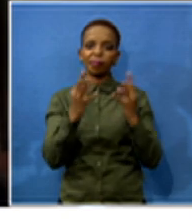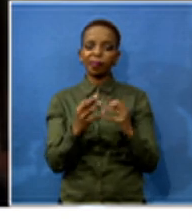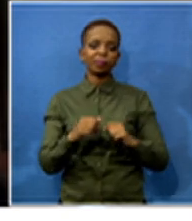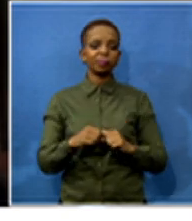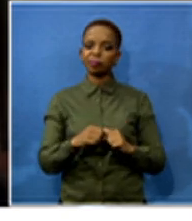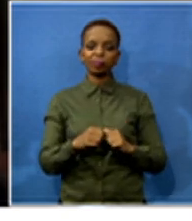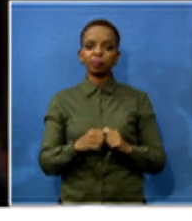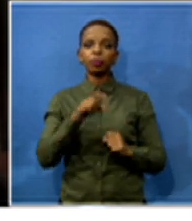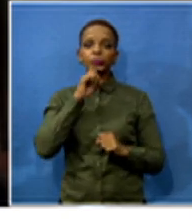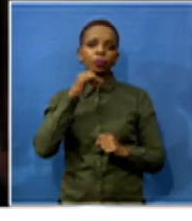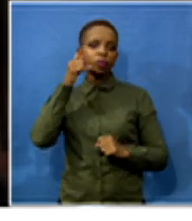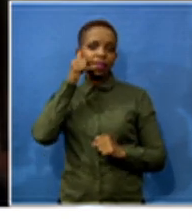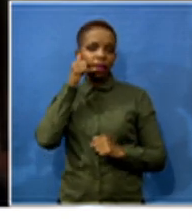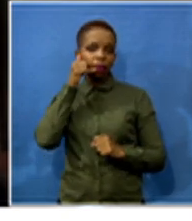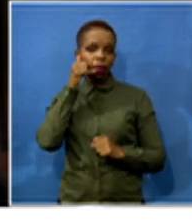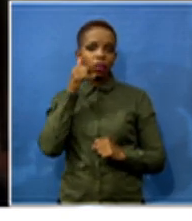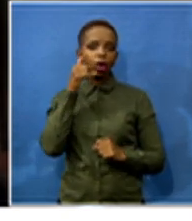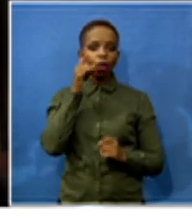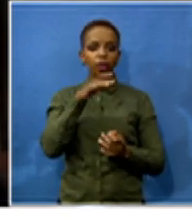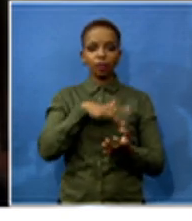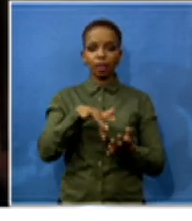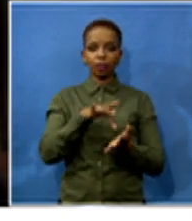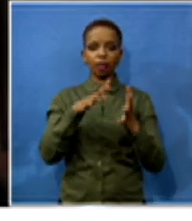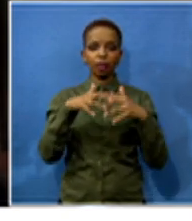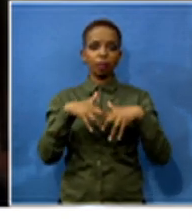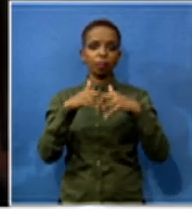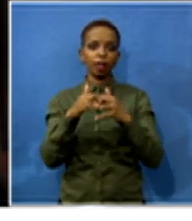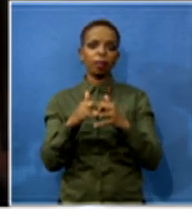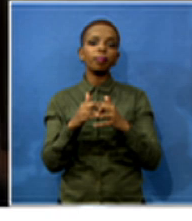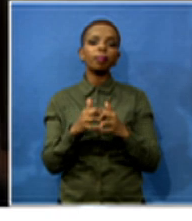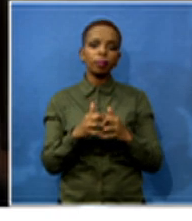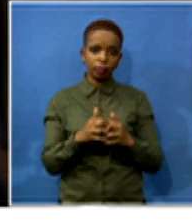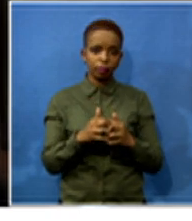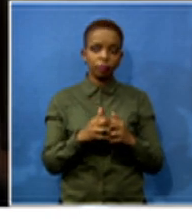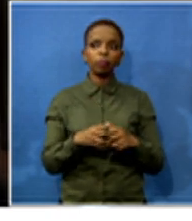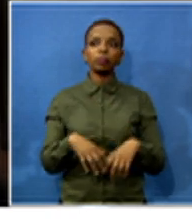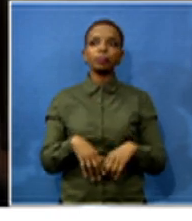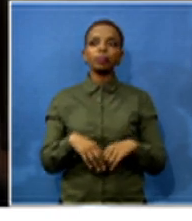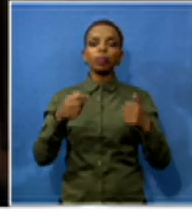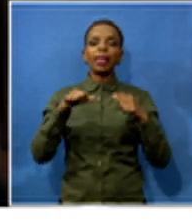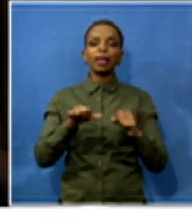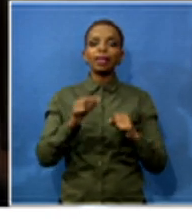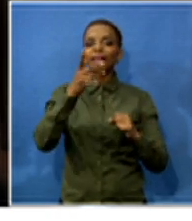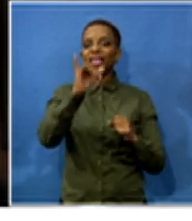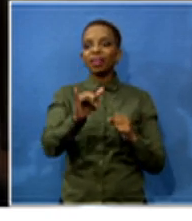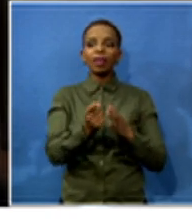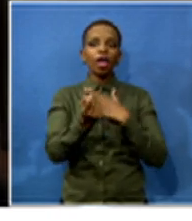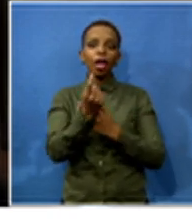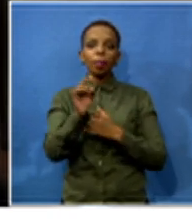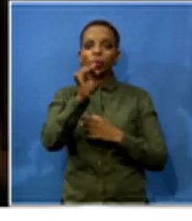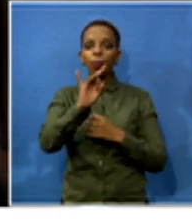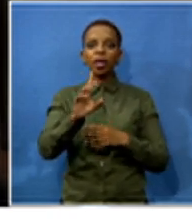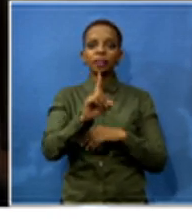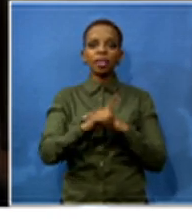call centers that we've established at these sites, and then only visit them once a year, where